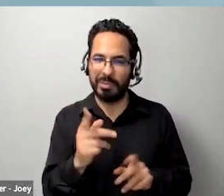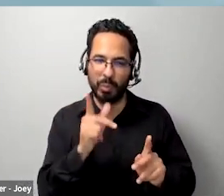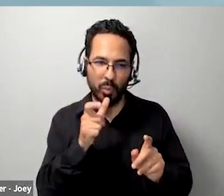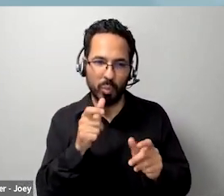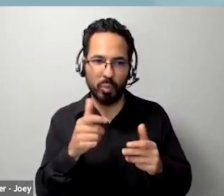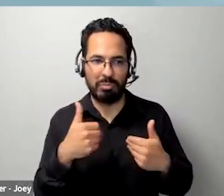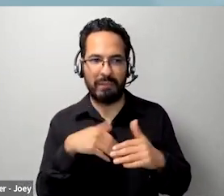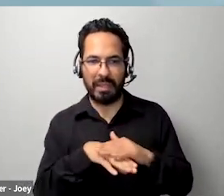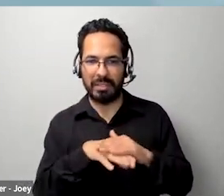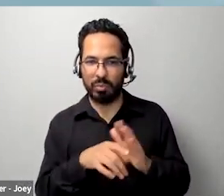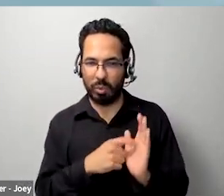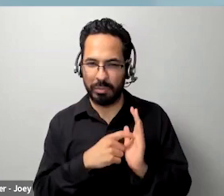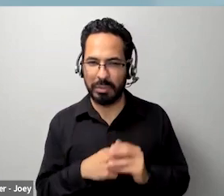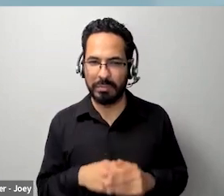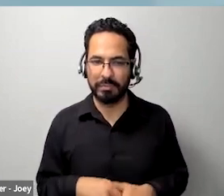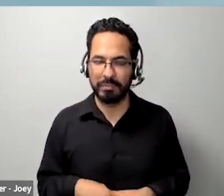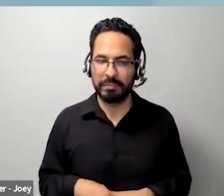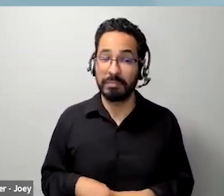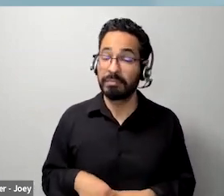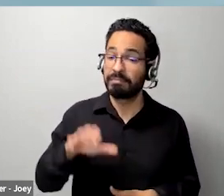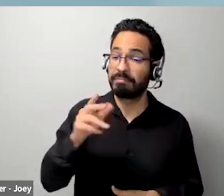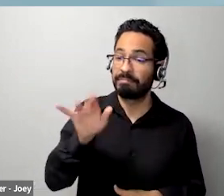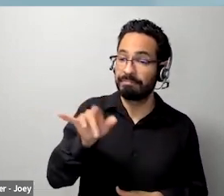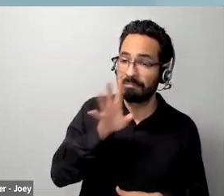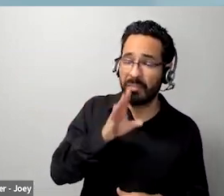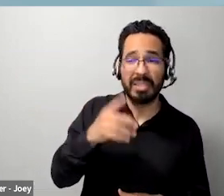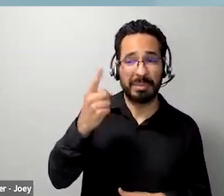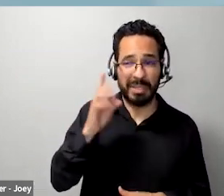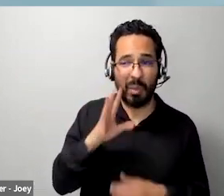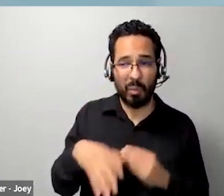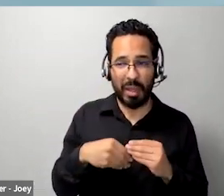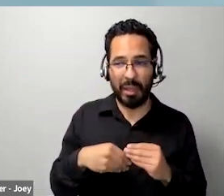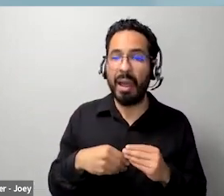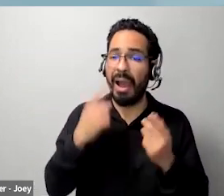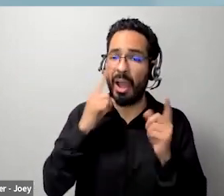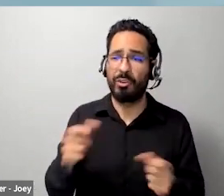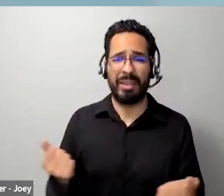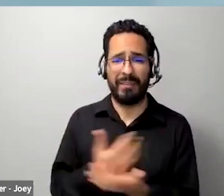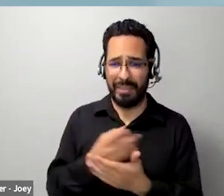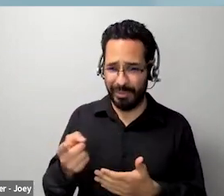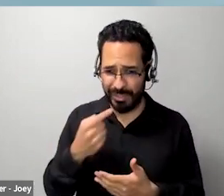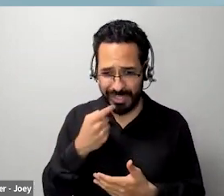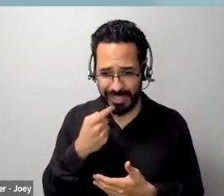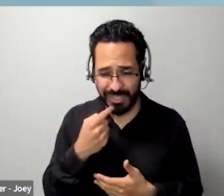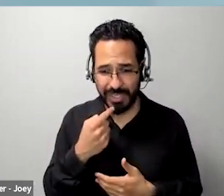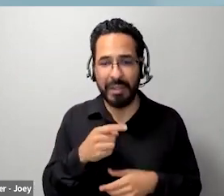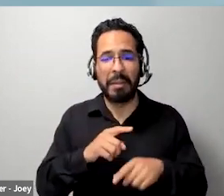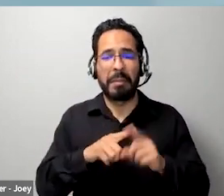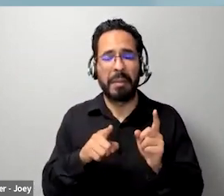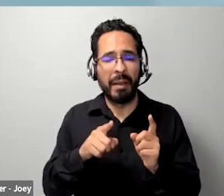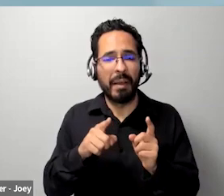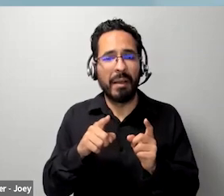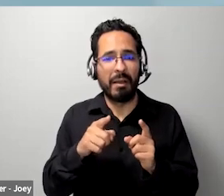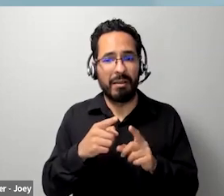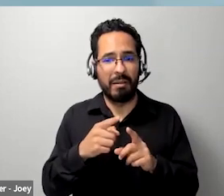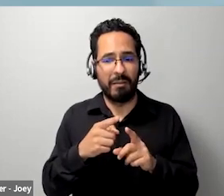requirements. Something I will say about that, and I do agree 100% with every single thing you say. From a